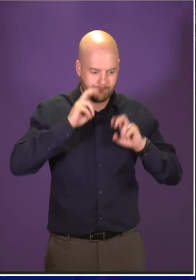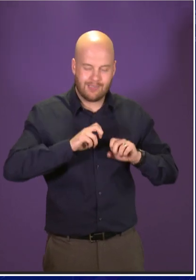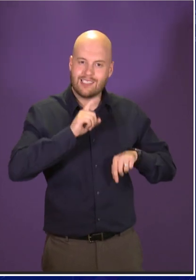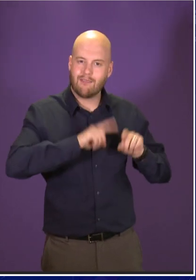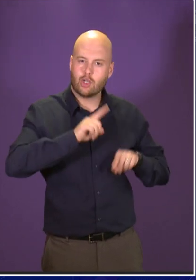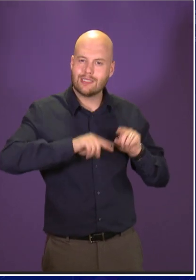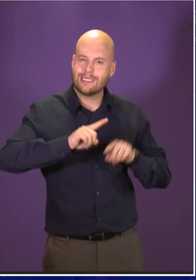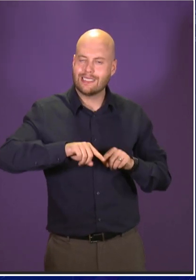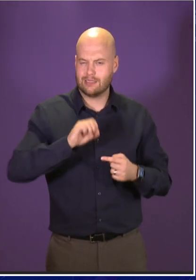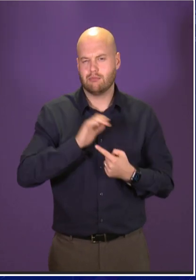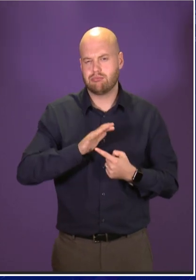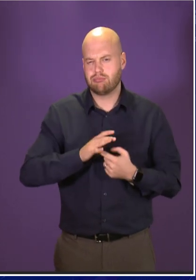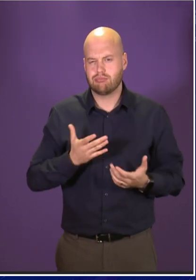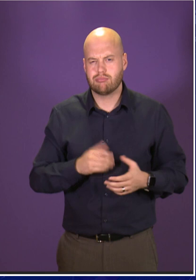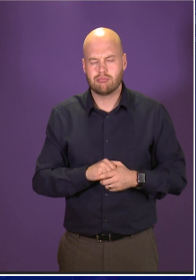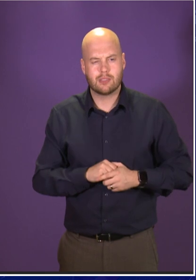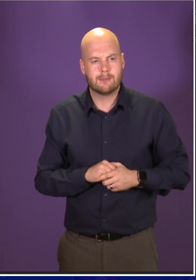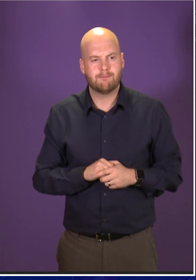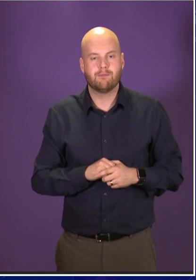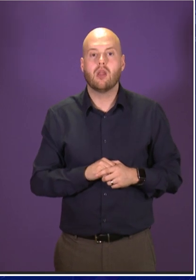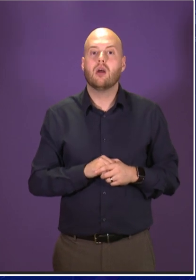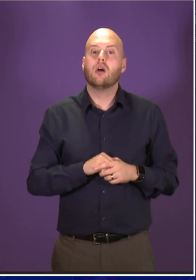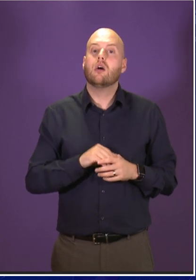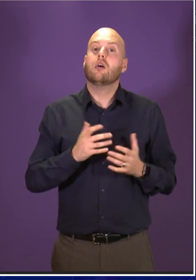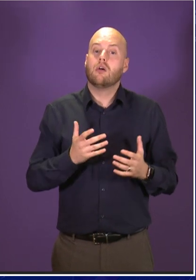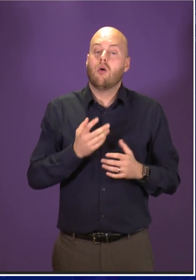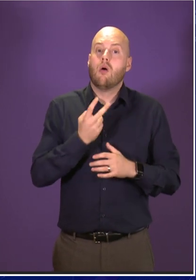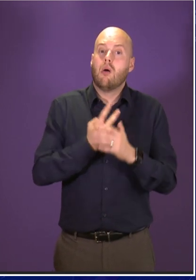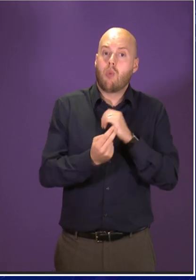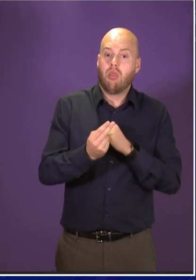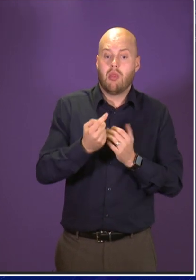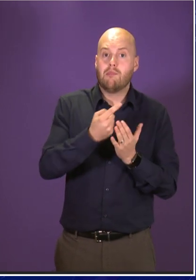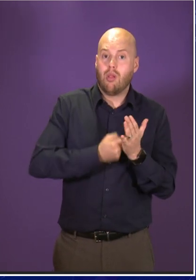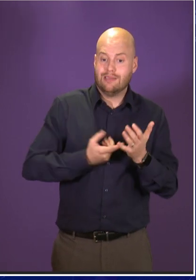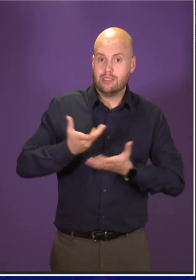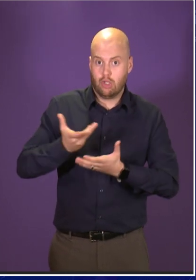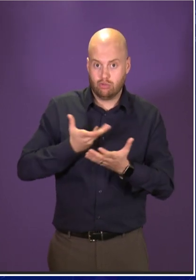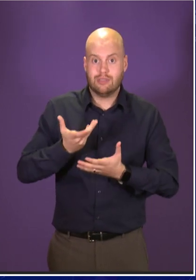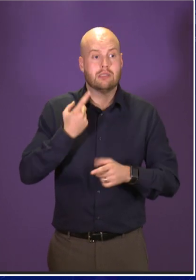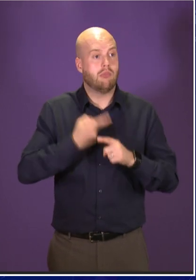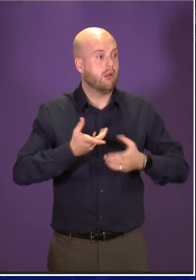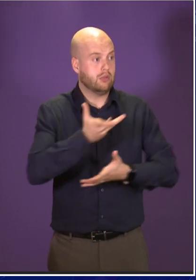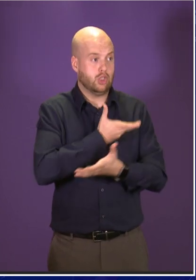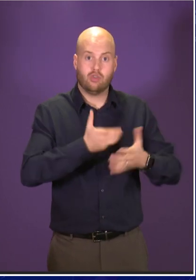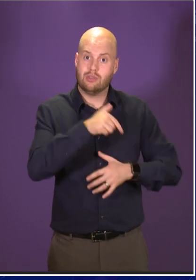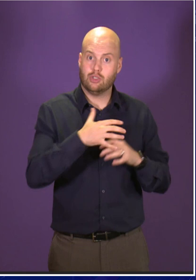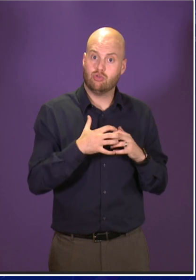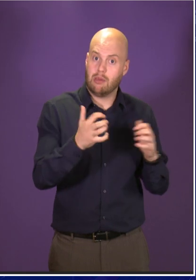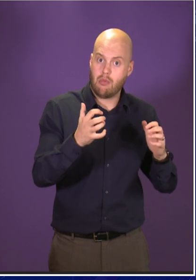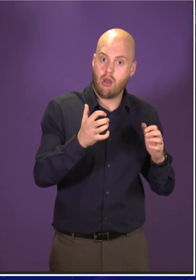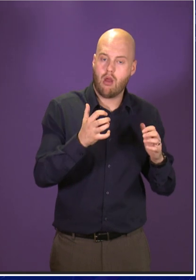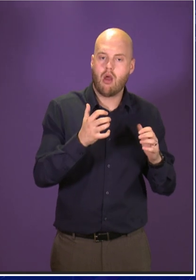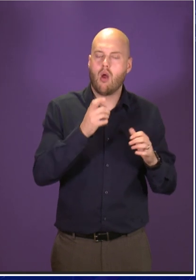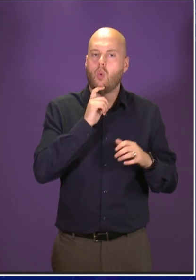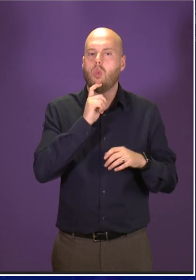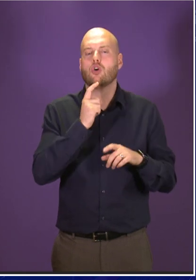importance. In both plenary sessions in this chamber and in the policy discussions that will take place throughout the parliamentary campus, we will